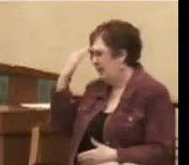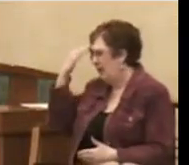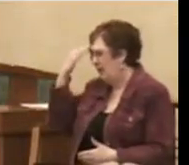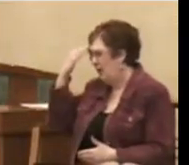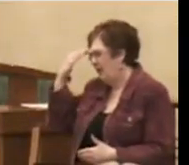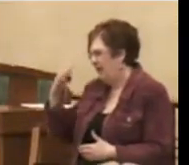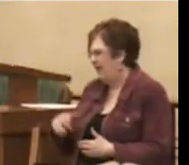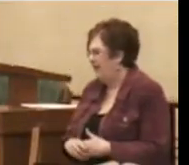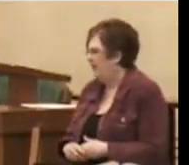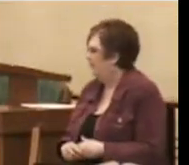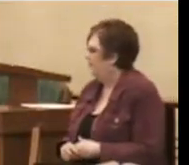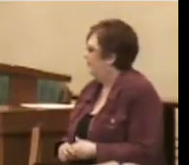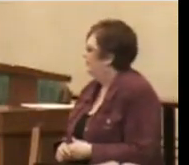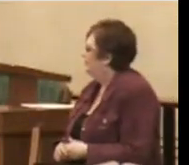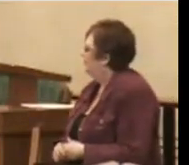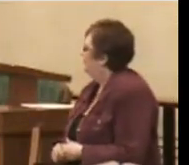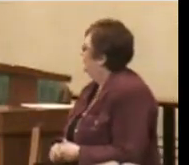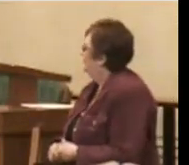knoweth.